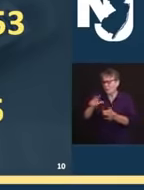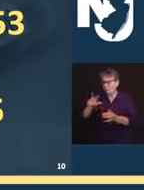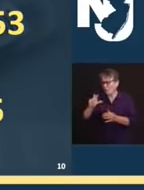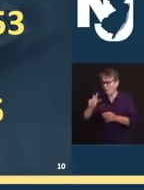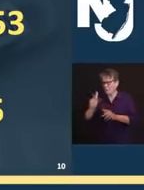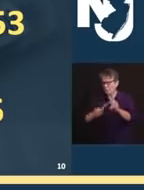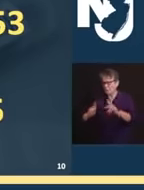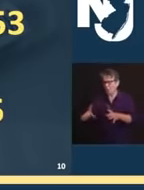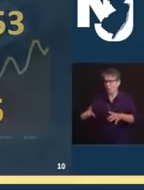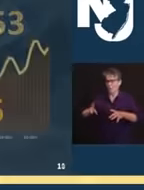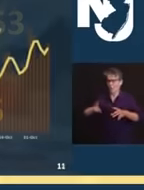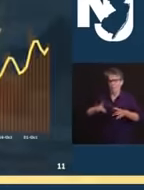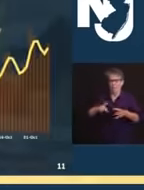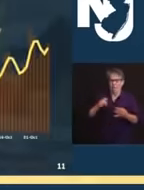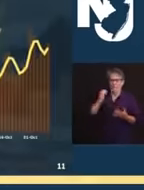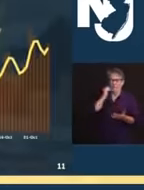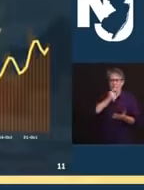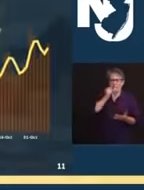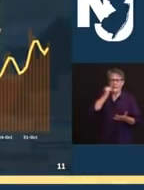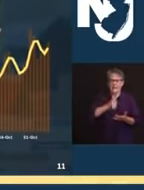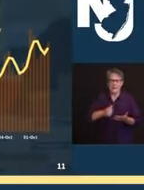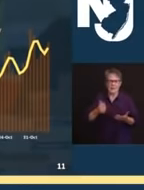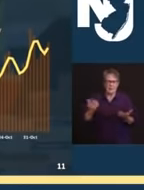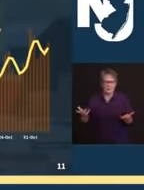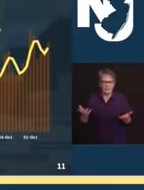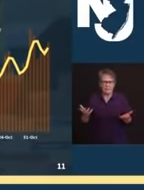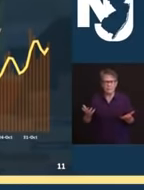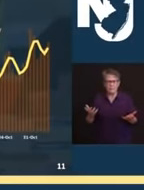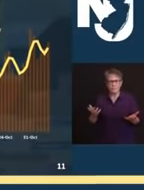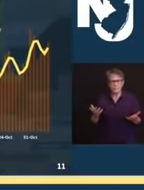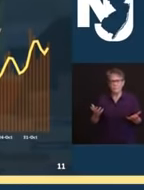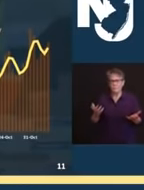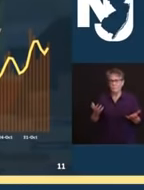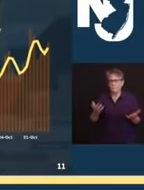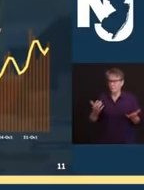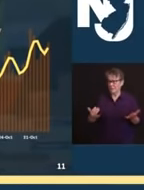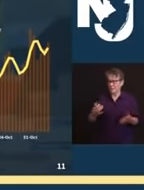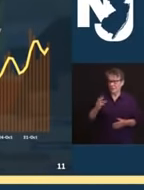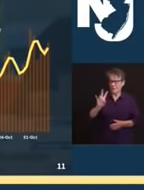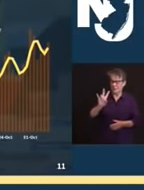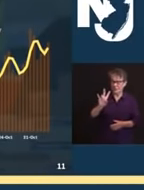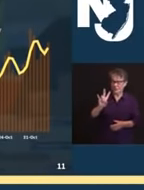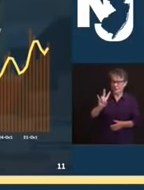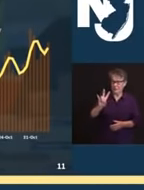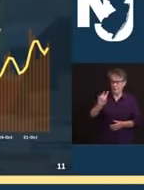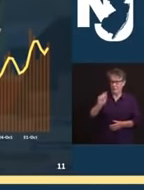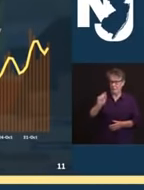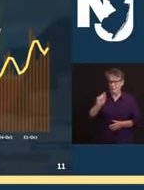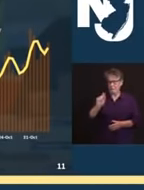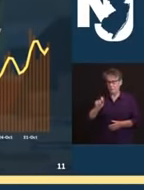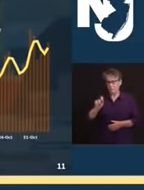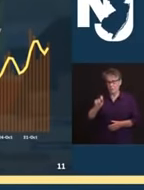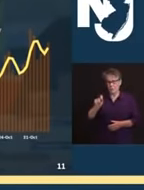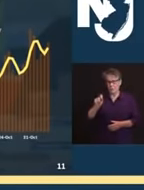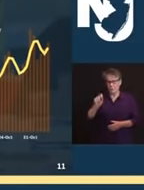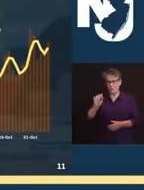days. The positivity for all tests recorded, this is as of November 5th, is an unacceptable high